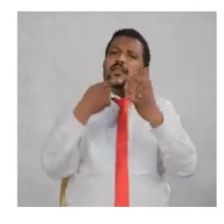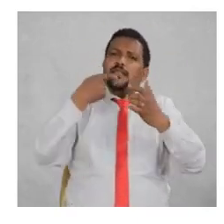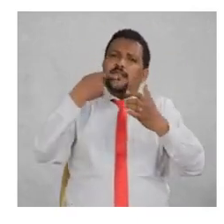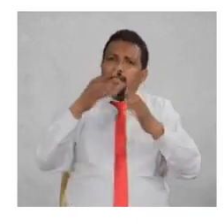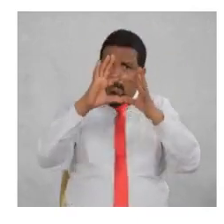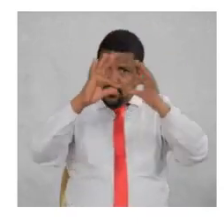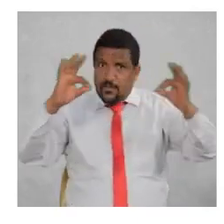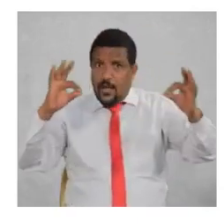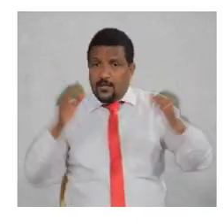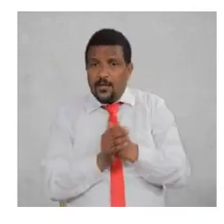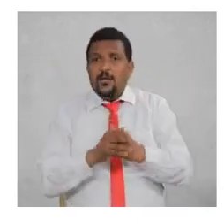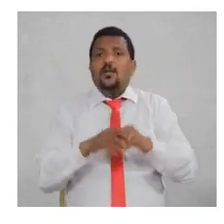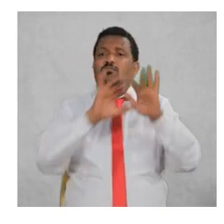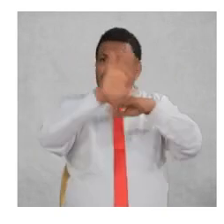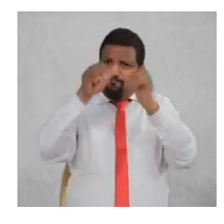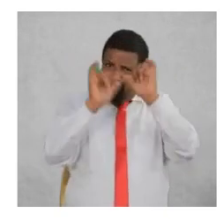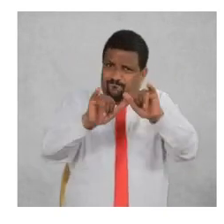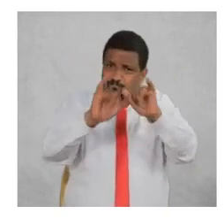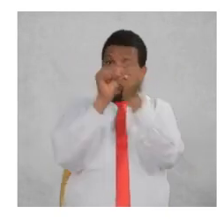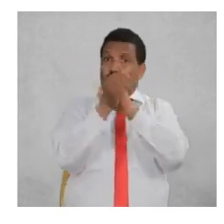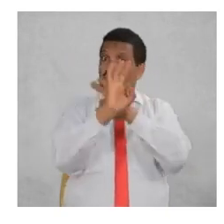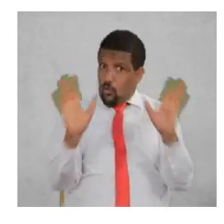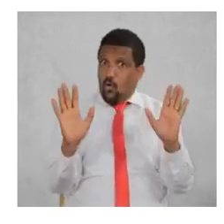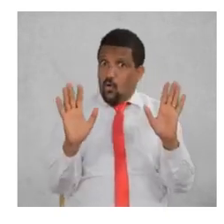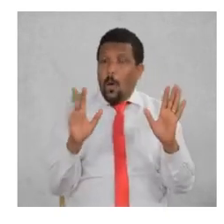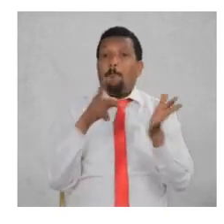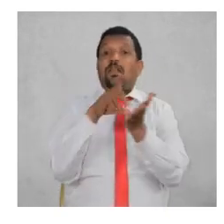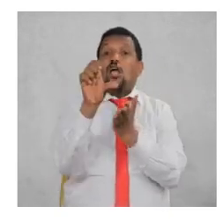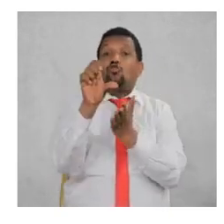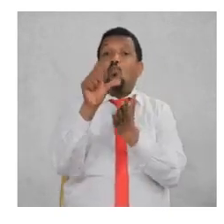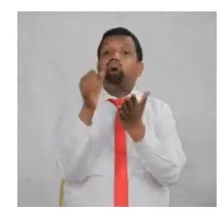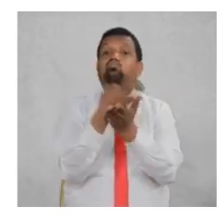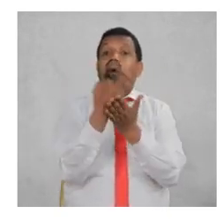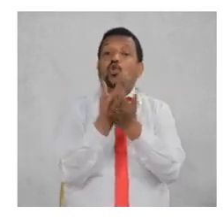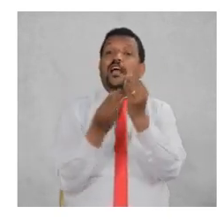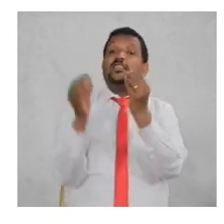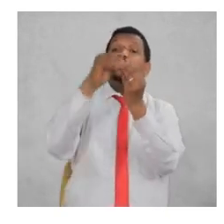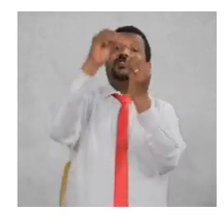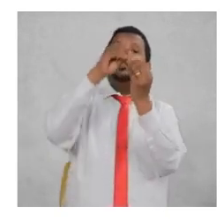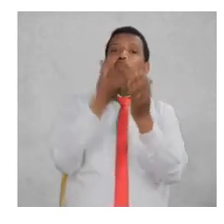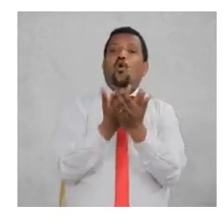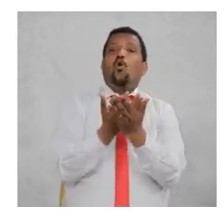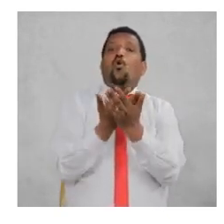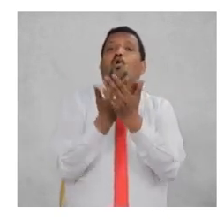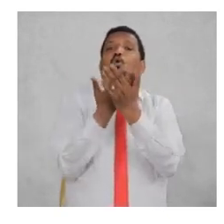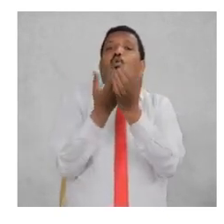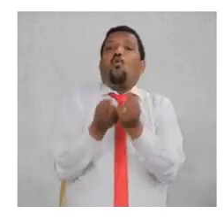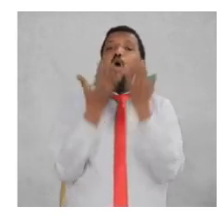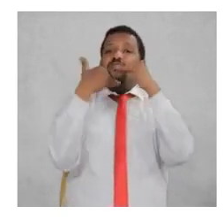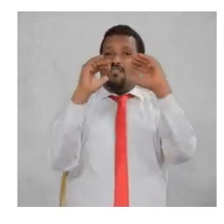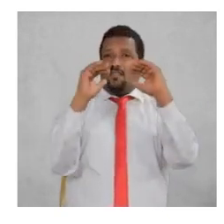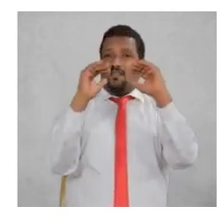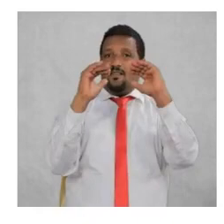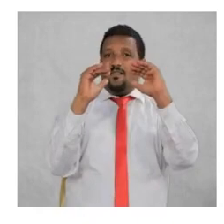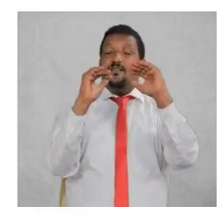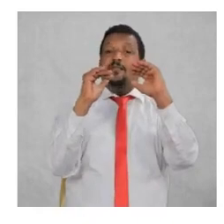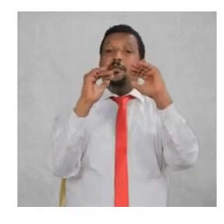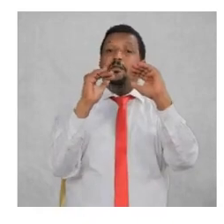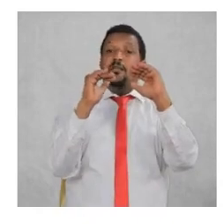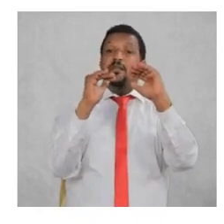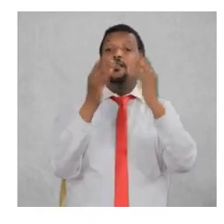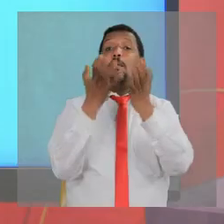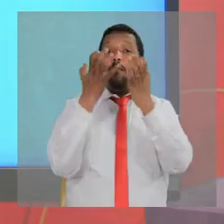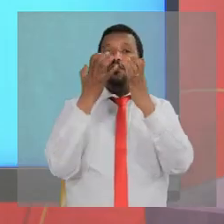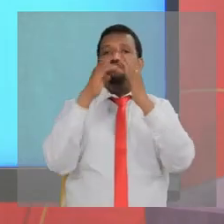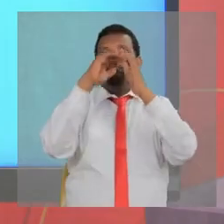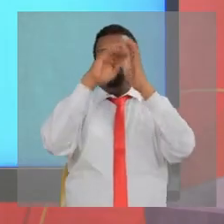that other things remain unchanged. As price of a product increases, quantity demanded will decline, and vice versa.